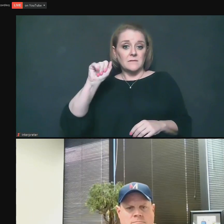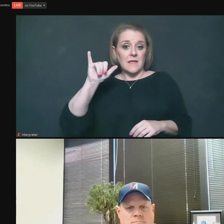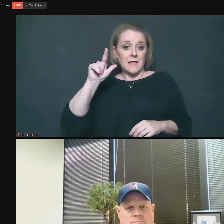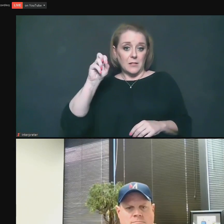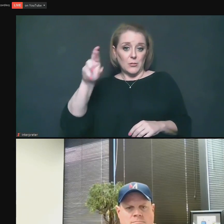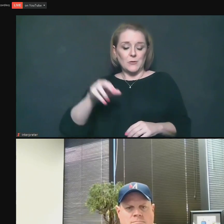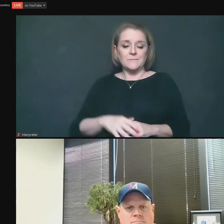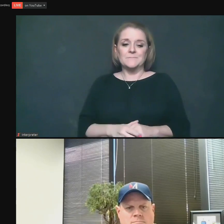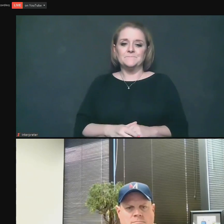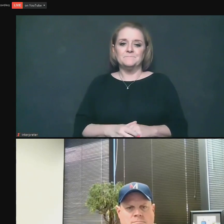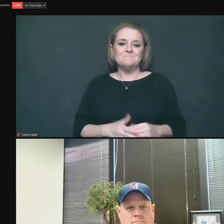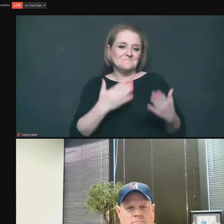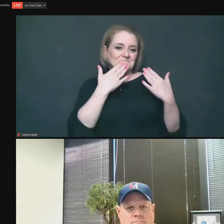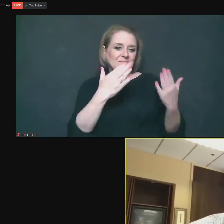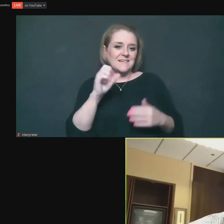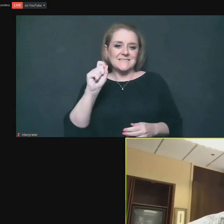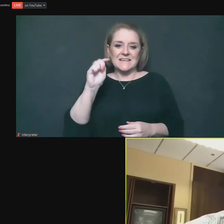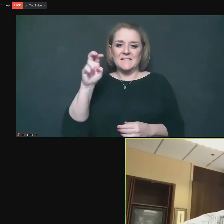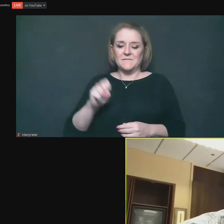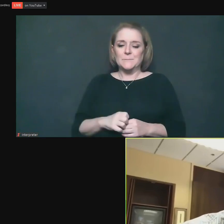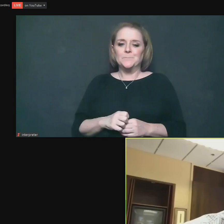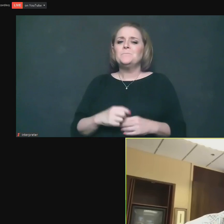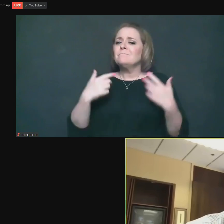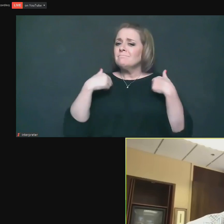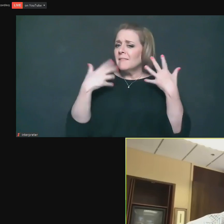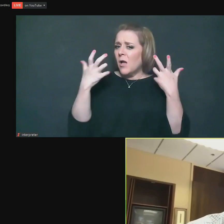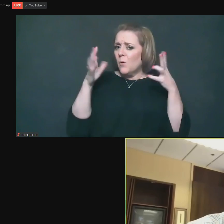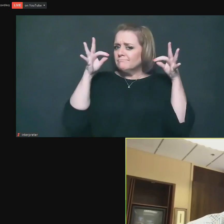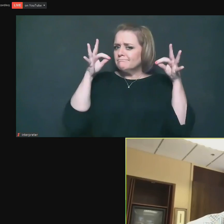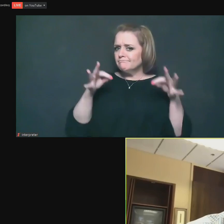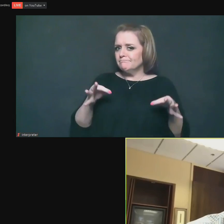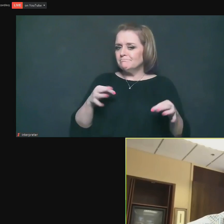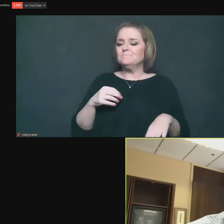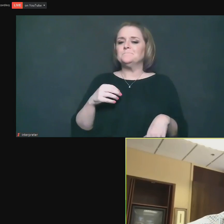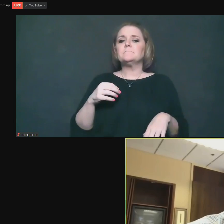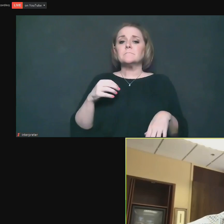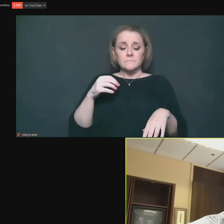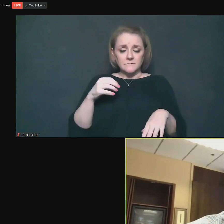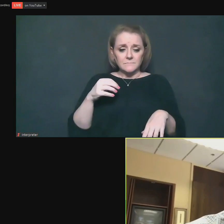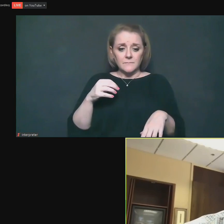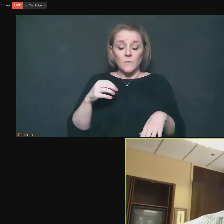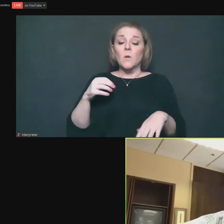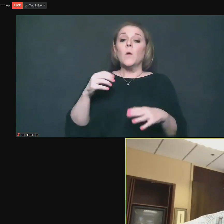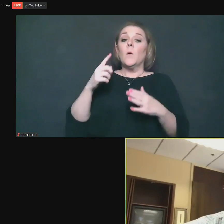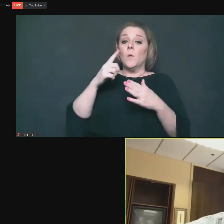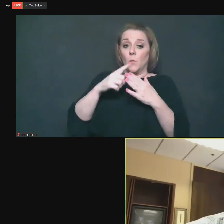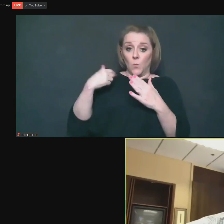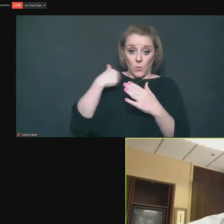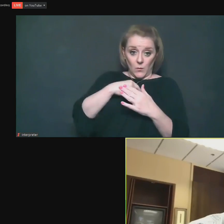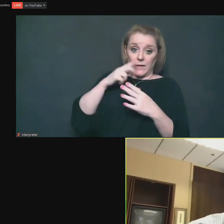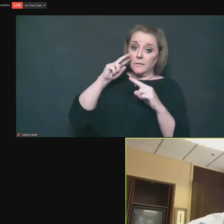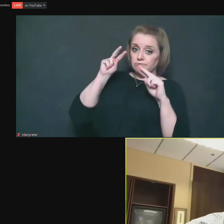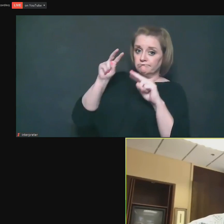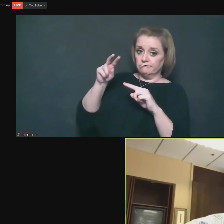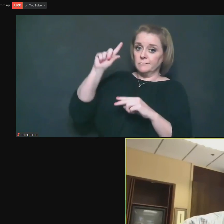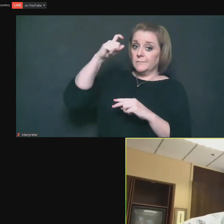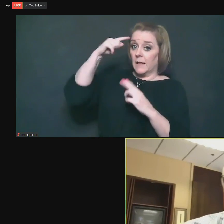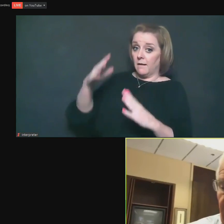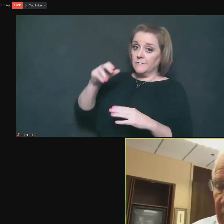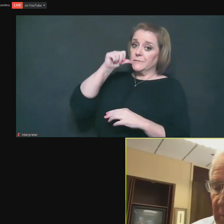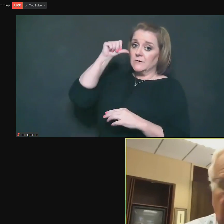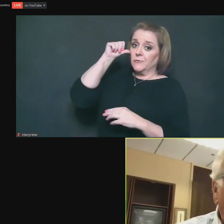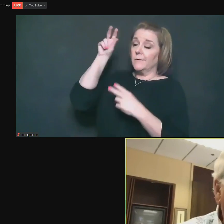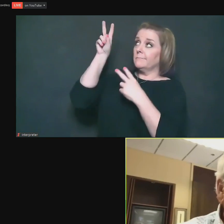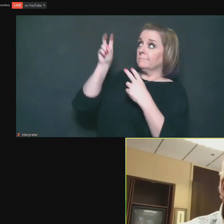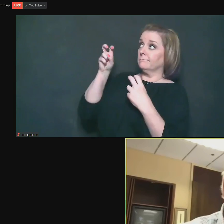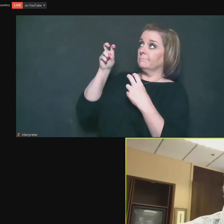Okay, thanks, Steve. I just want to spend a second as we update what we've got out of the governor's order and as it relates to what